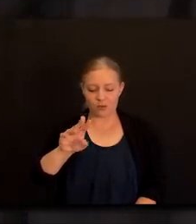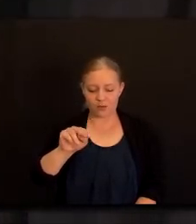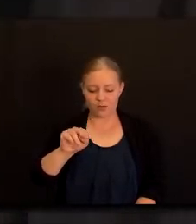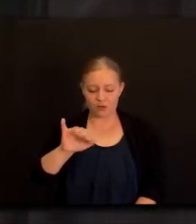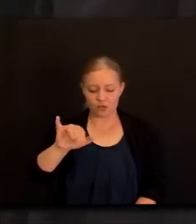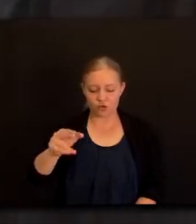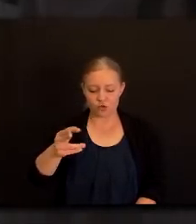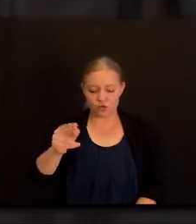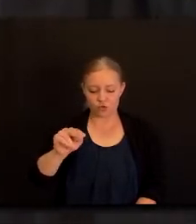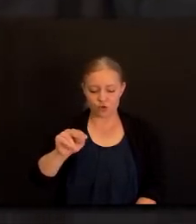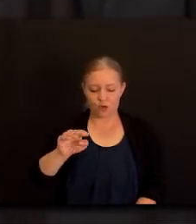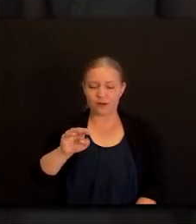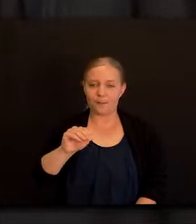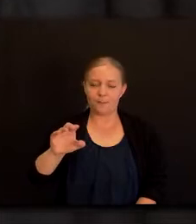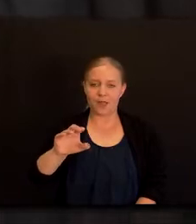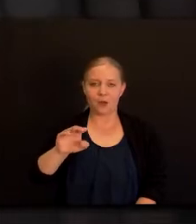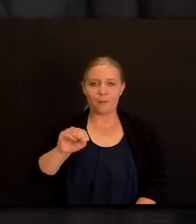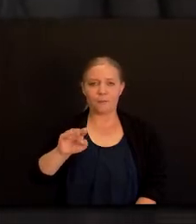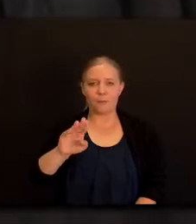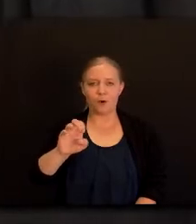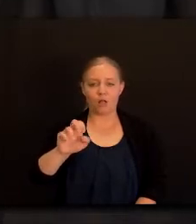John Franklin McMullen.